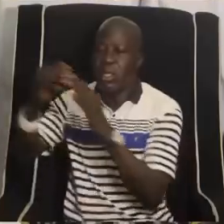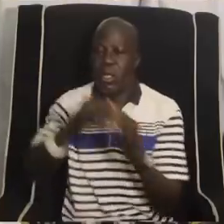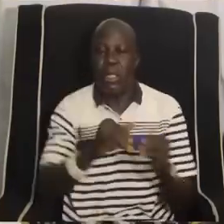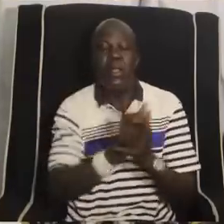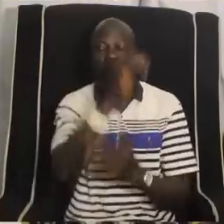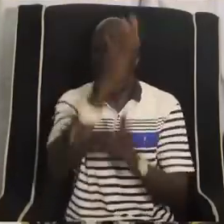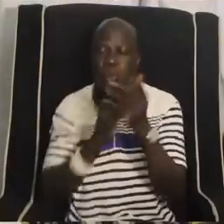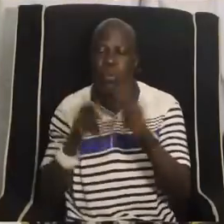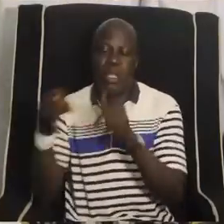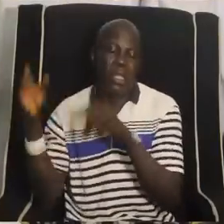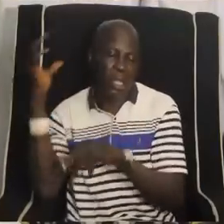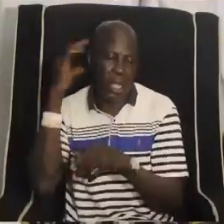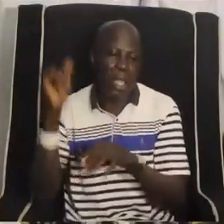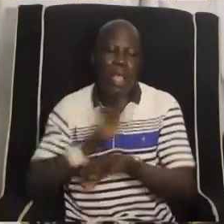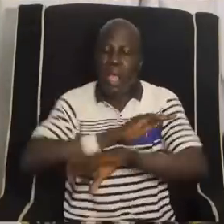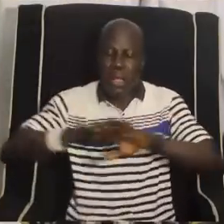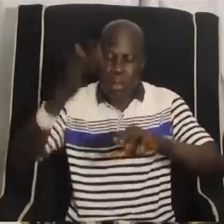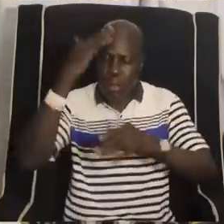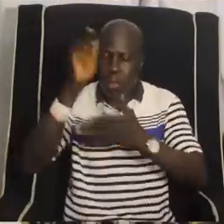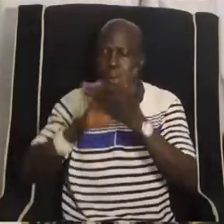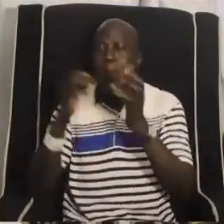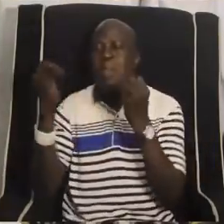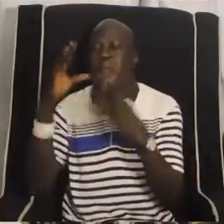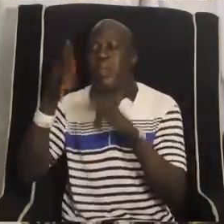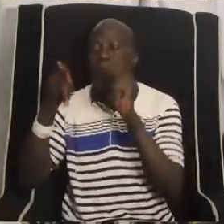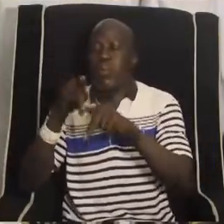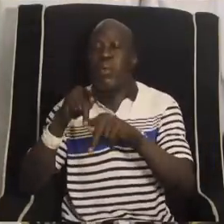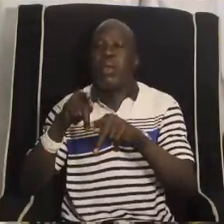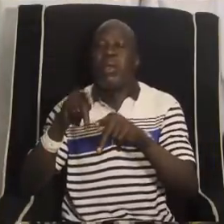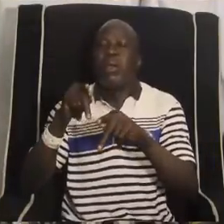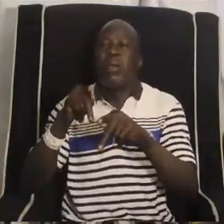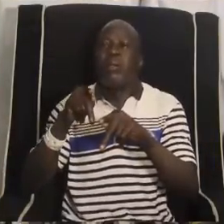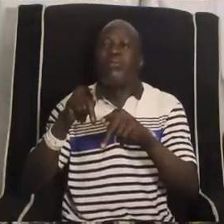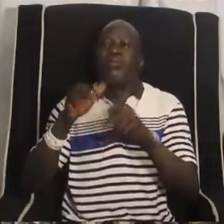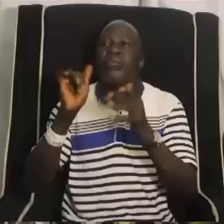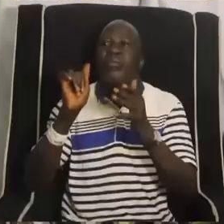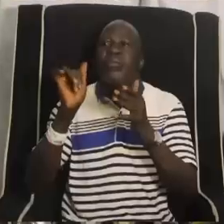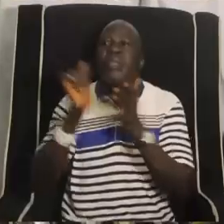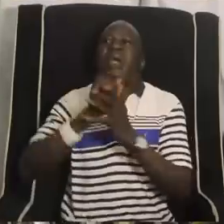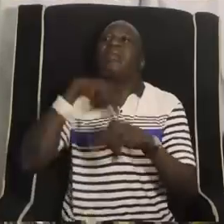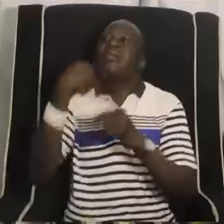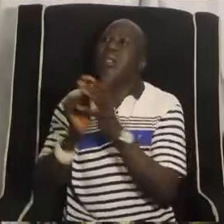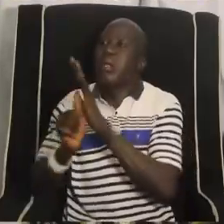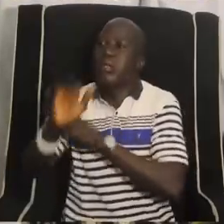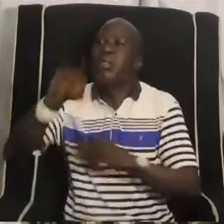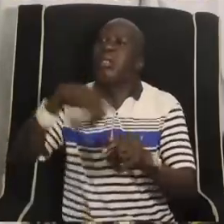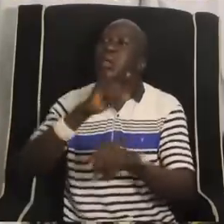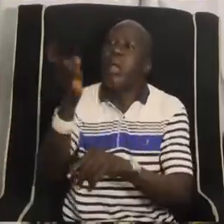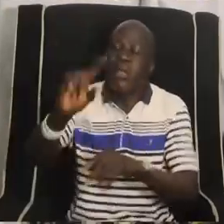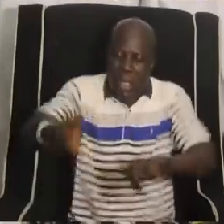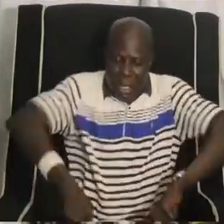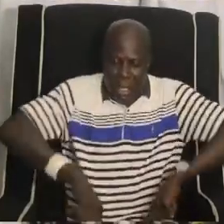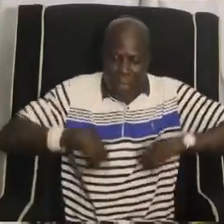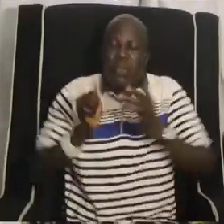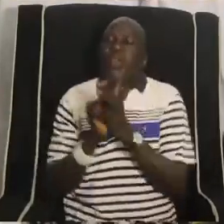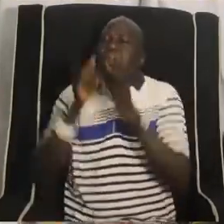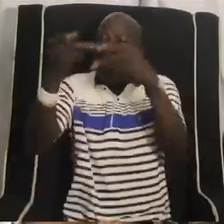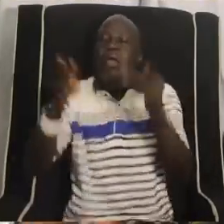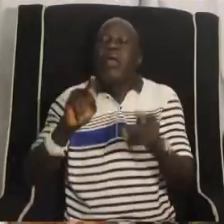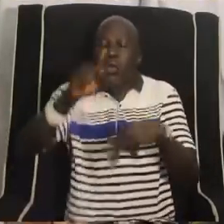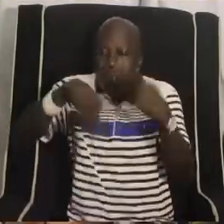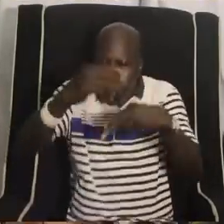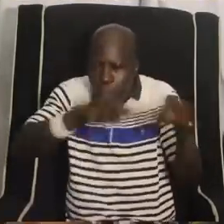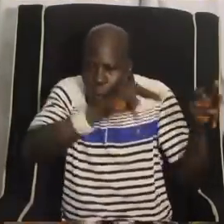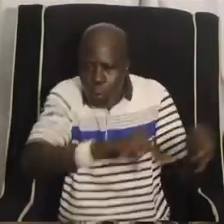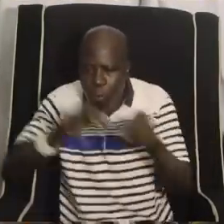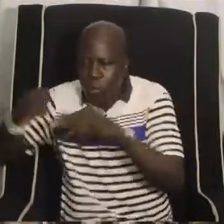máa ń gbọ́. A lot of people do. Àìmọye ẹ̀dá ènìyàn. A lot of mankind. Tí wọ́n máa lọ gbé ibi tó ń gbé yẹn kọ́ lè du ẹ̀. That don't tell them where you are living is not your destination. Ọjà sí ilẹ̀